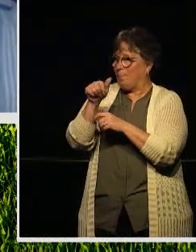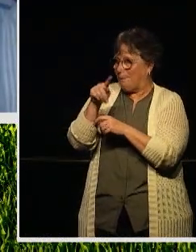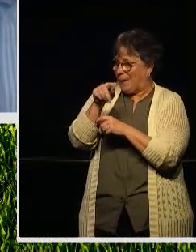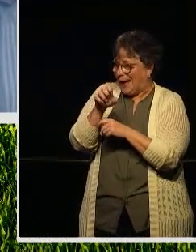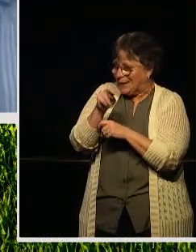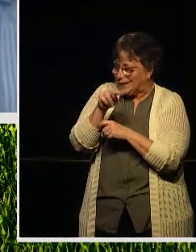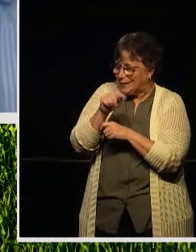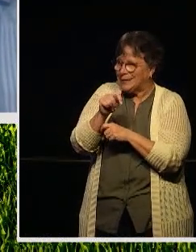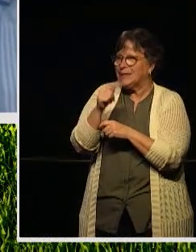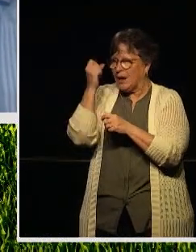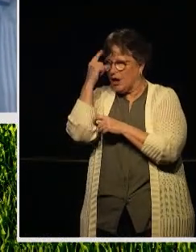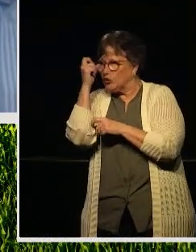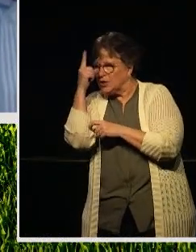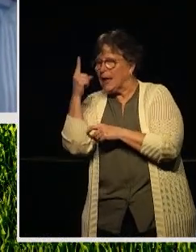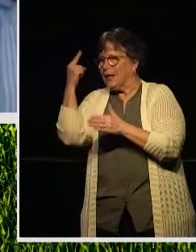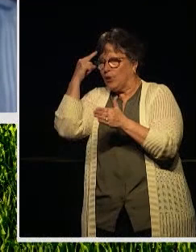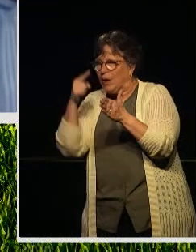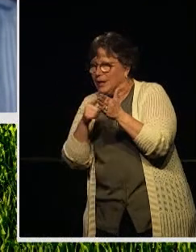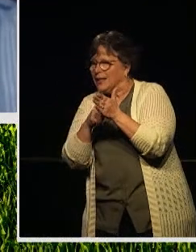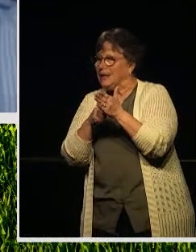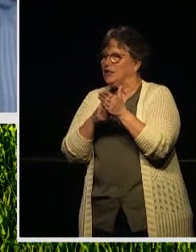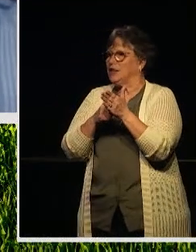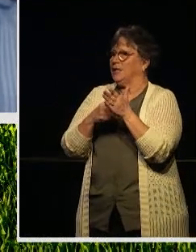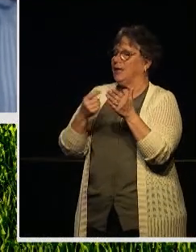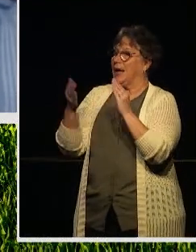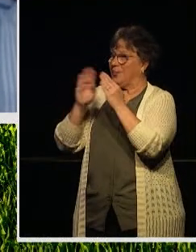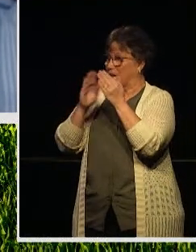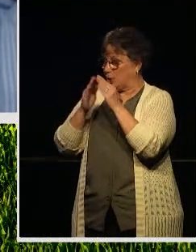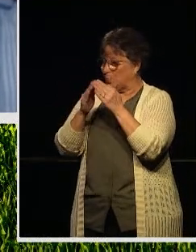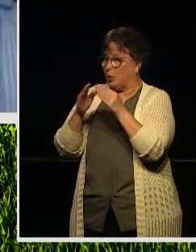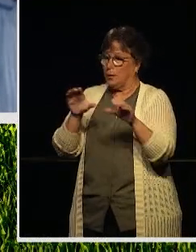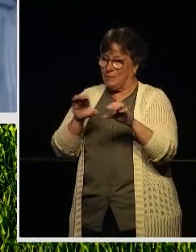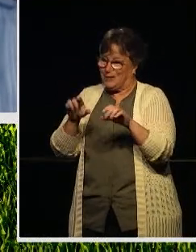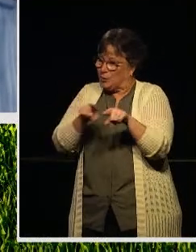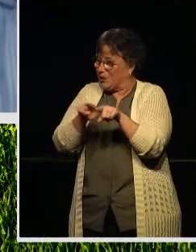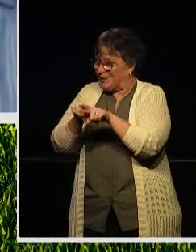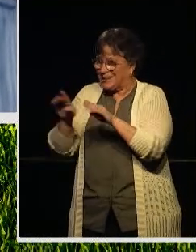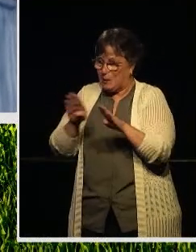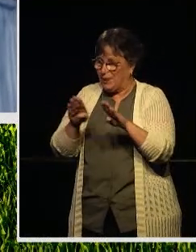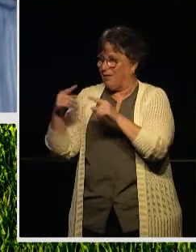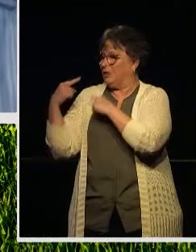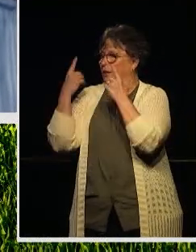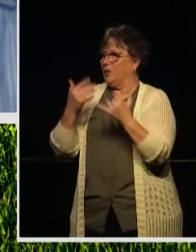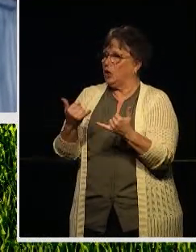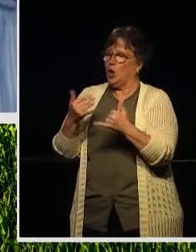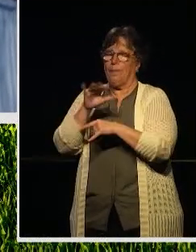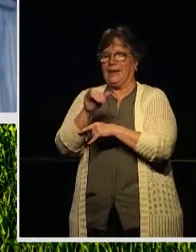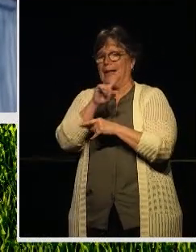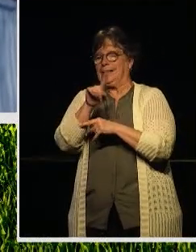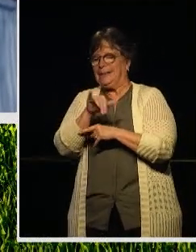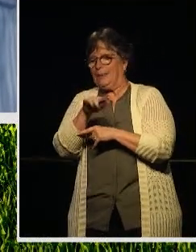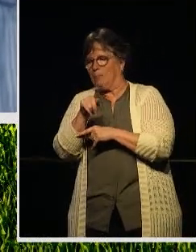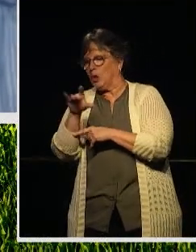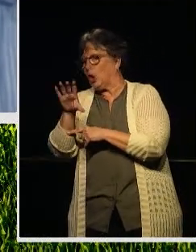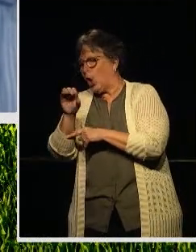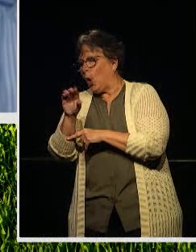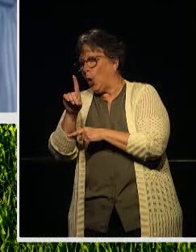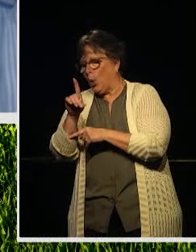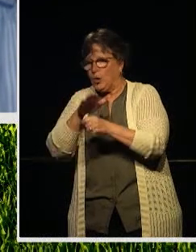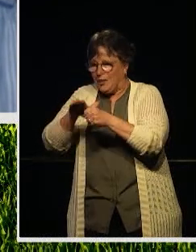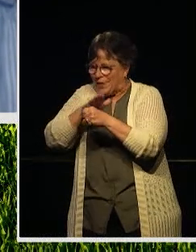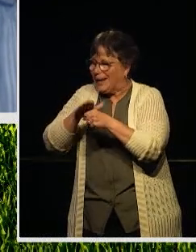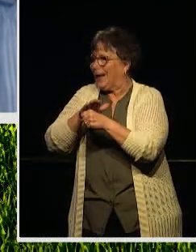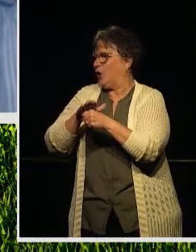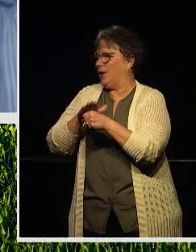decades by the community of folks that live, in that zip code or 2-3 zip codes from there. So how do